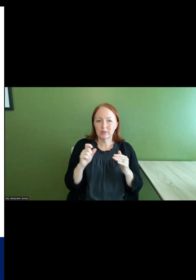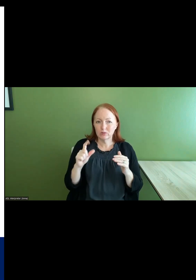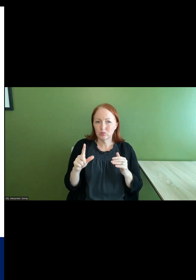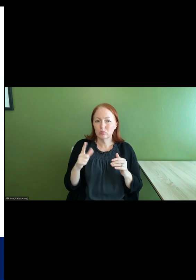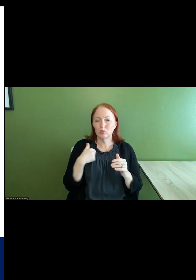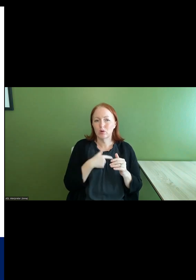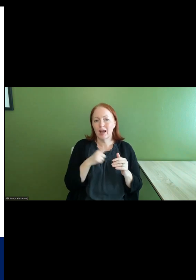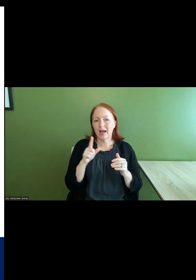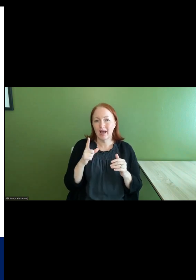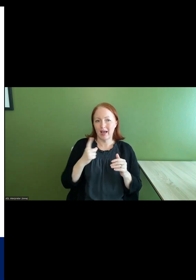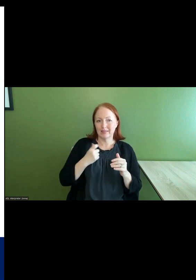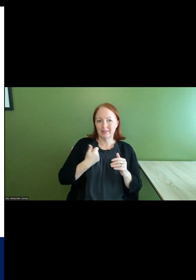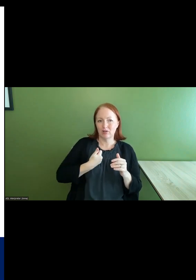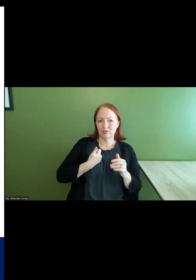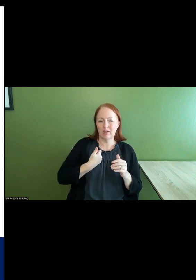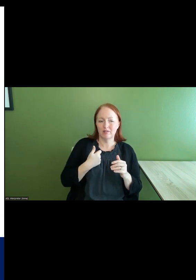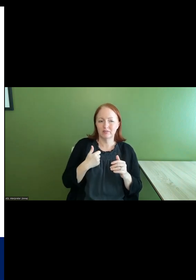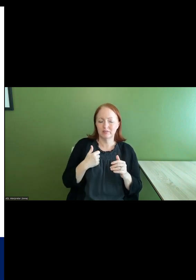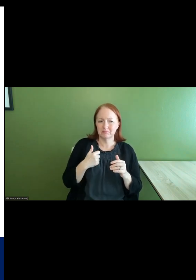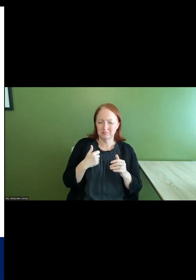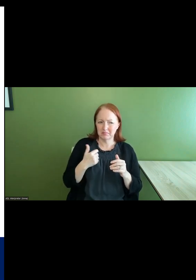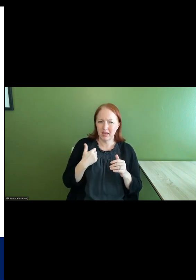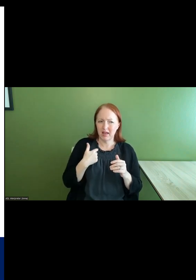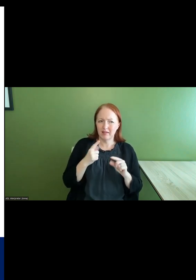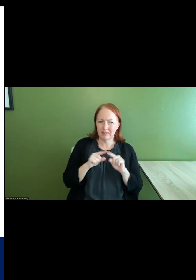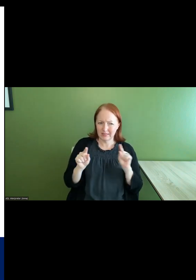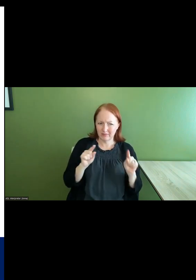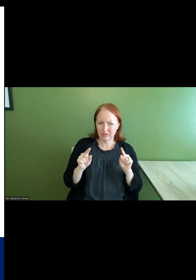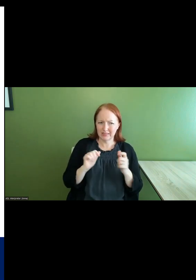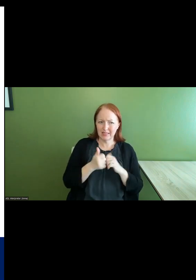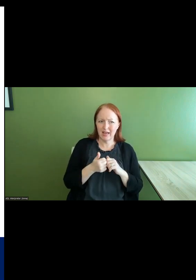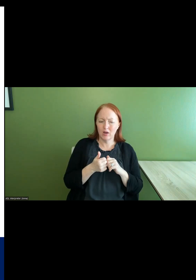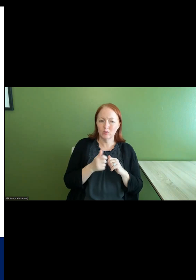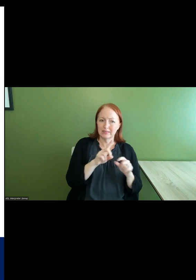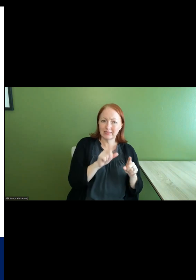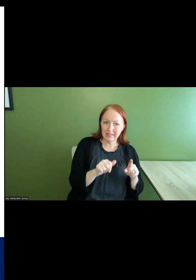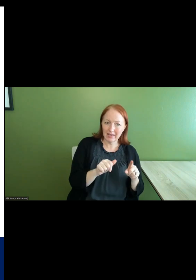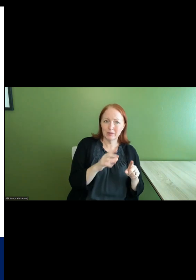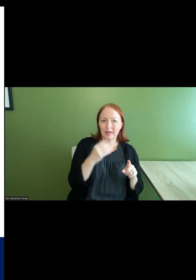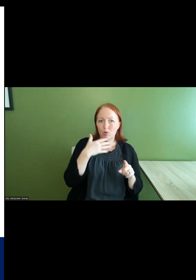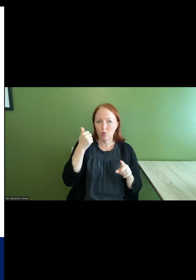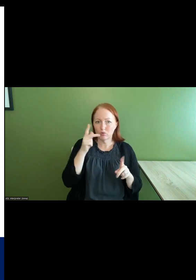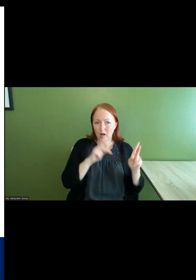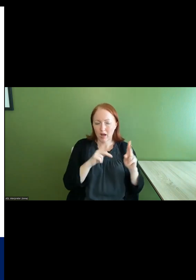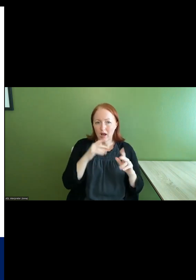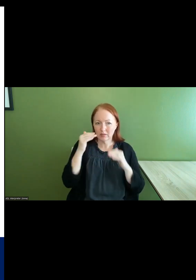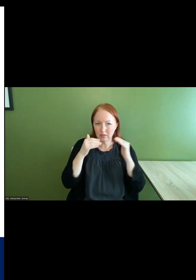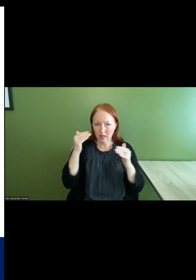asking ourselves this question. Are there differences in how disabled and older adult